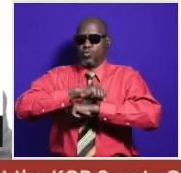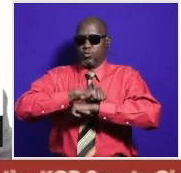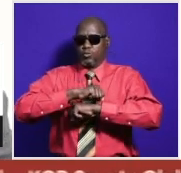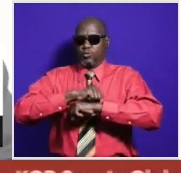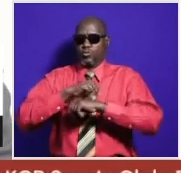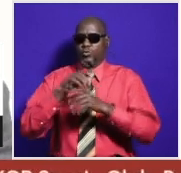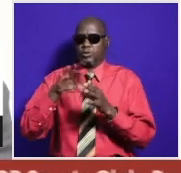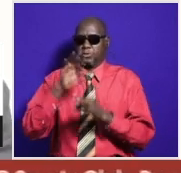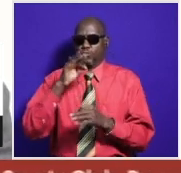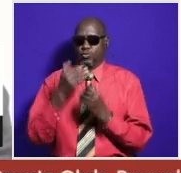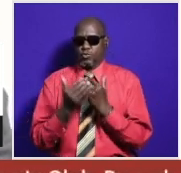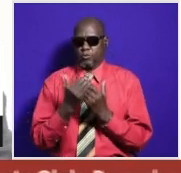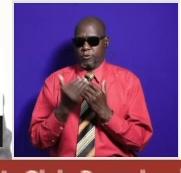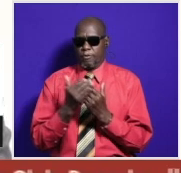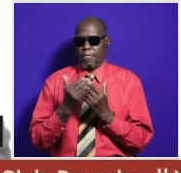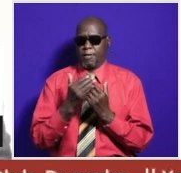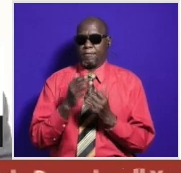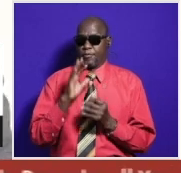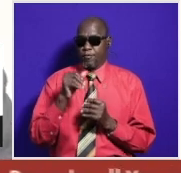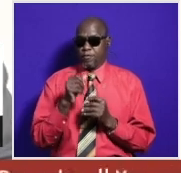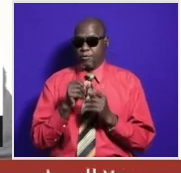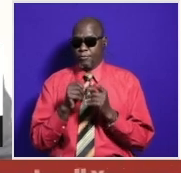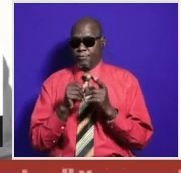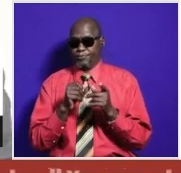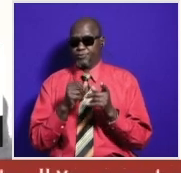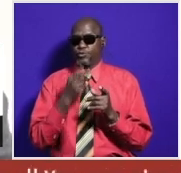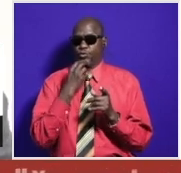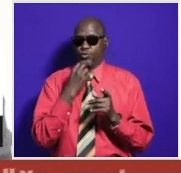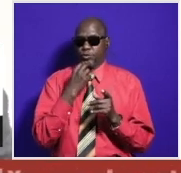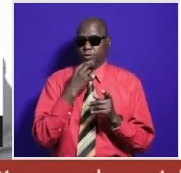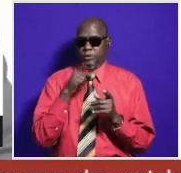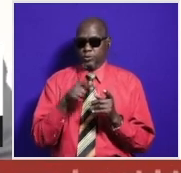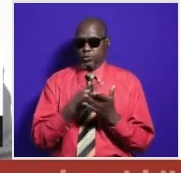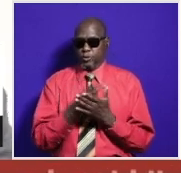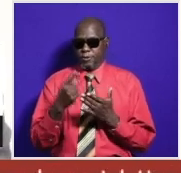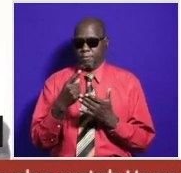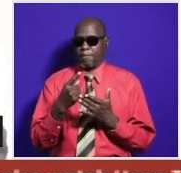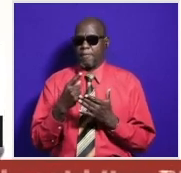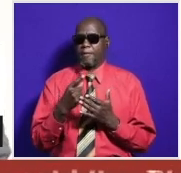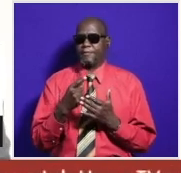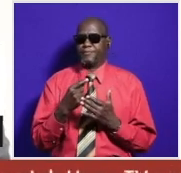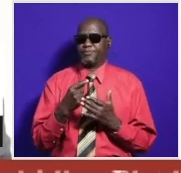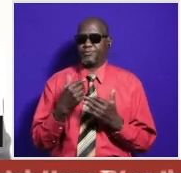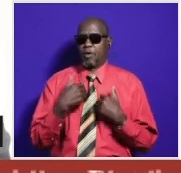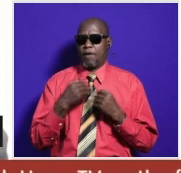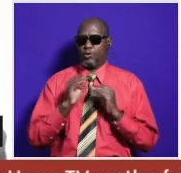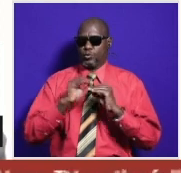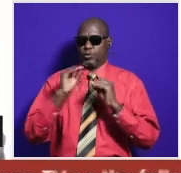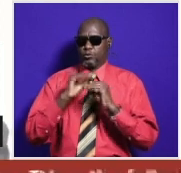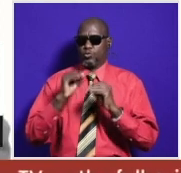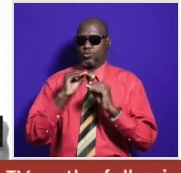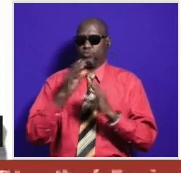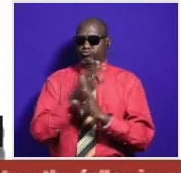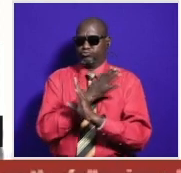with spiritual care. And from Tuesday this week, we've been training people